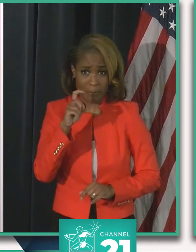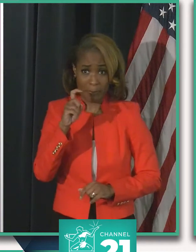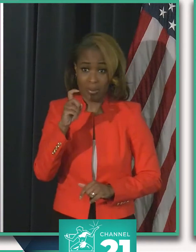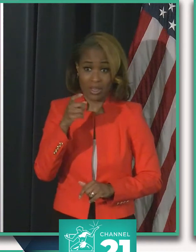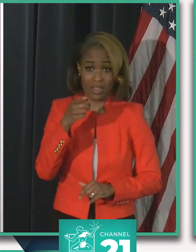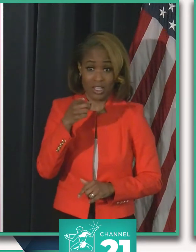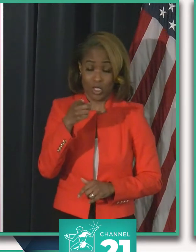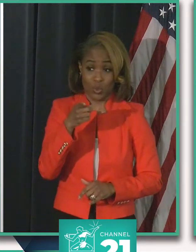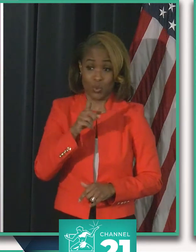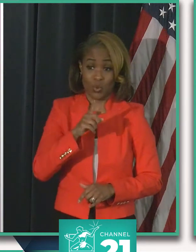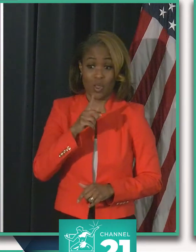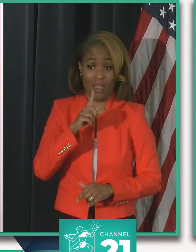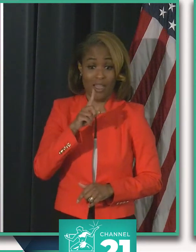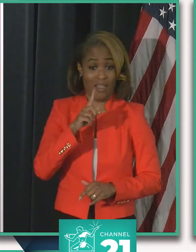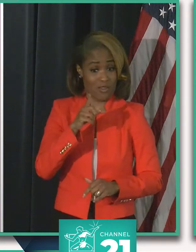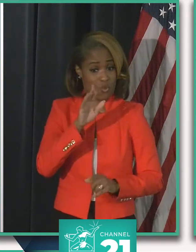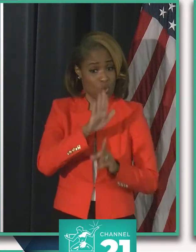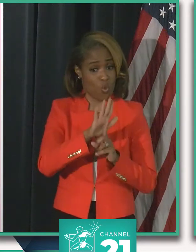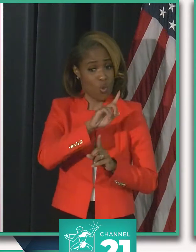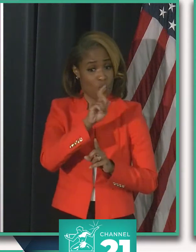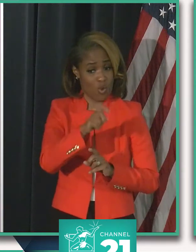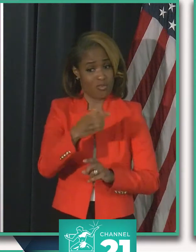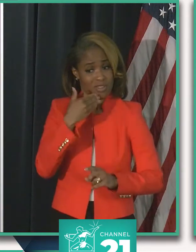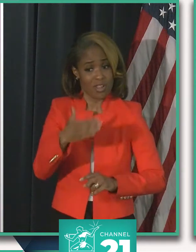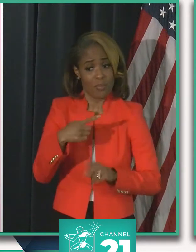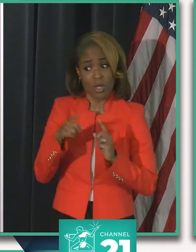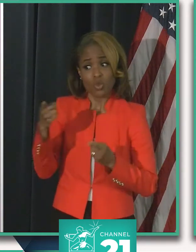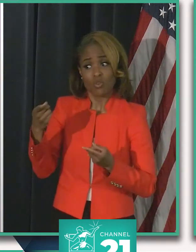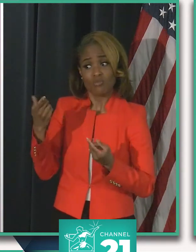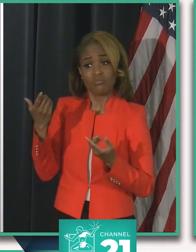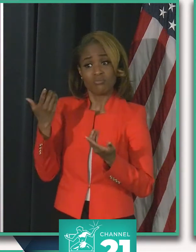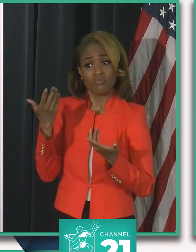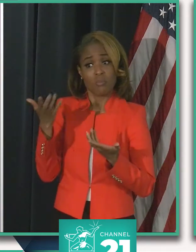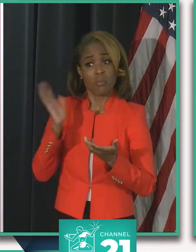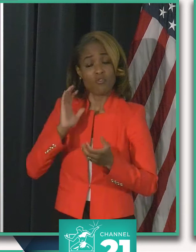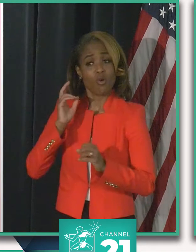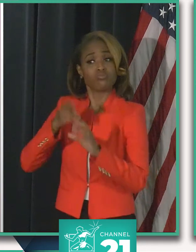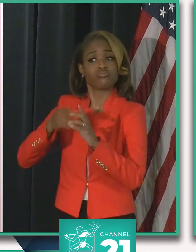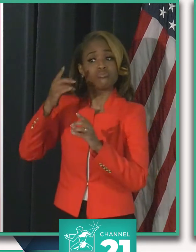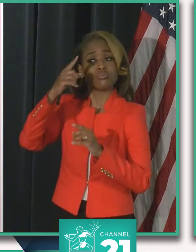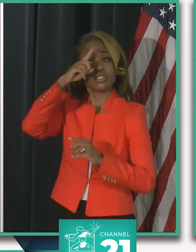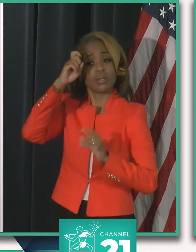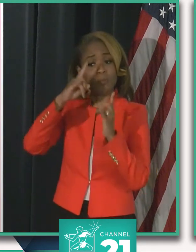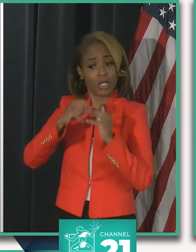You're asking a really good question. Have you ever been to a summer camp?